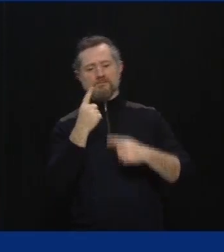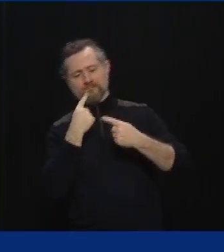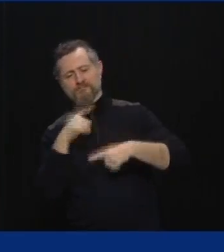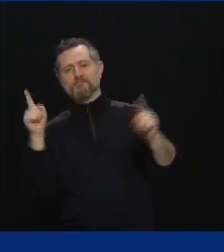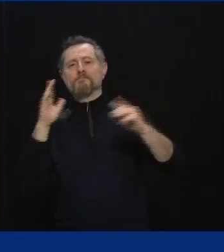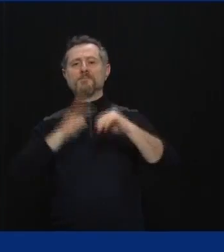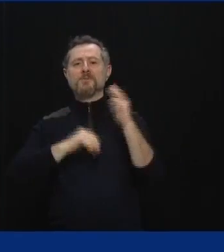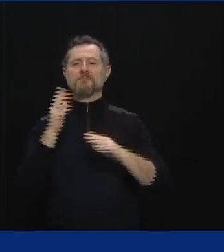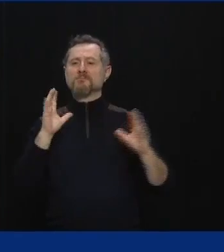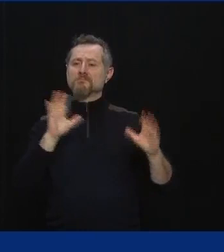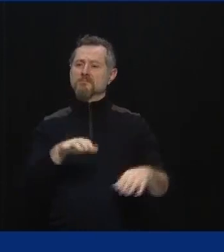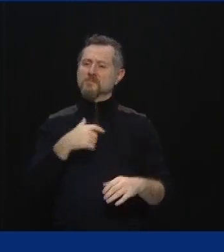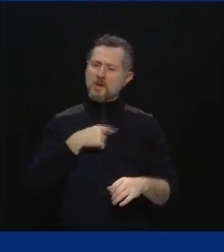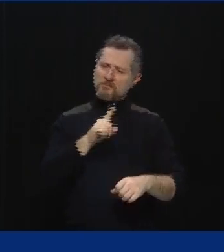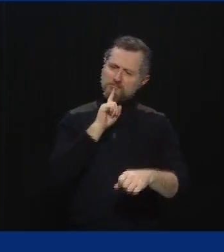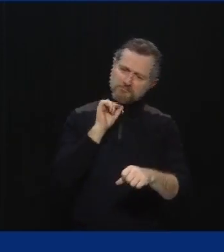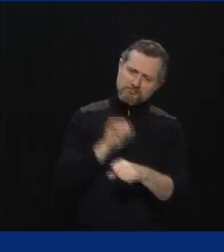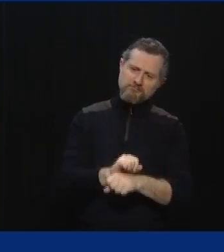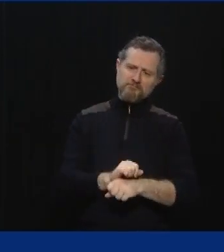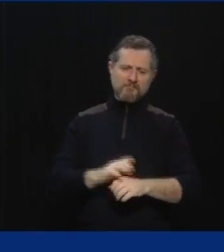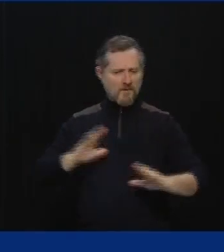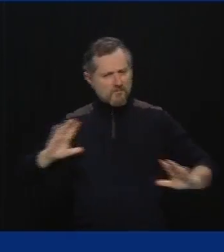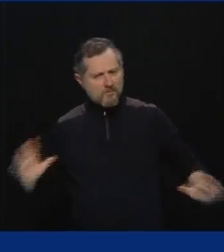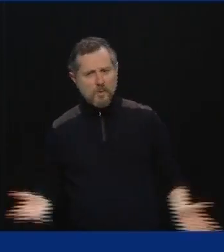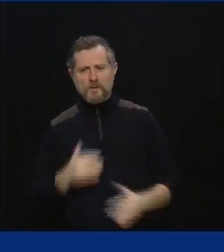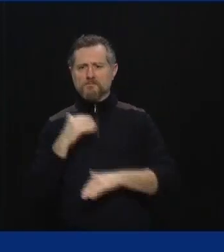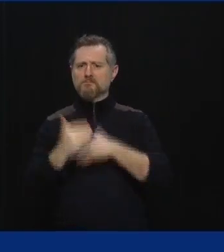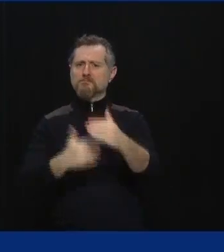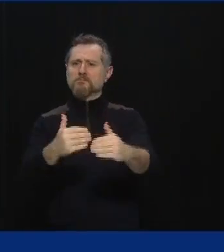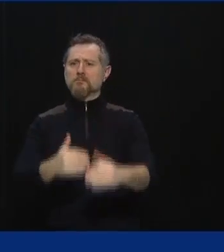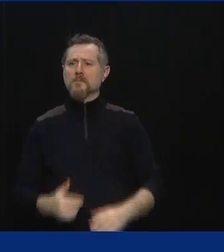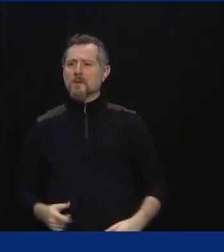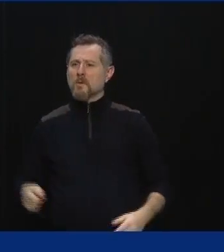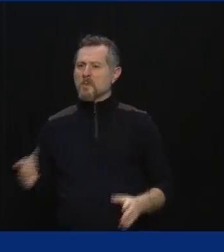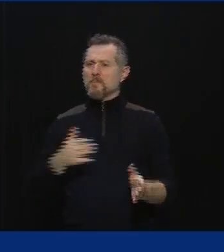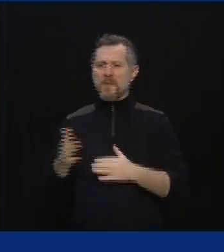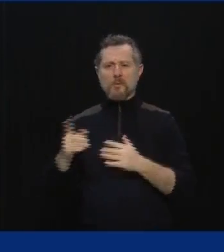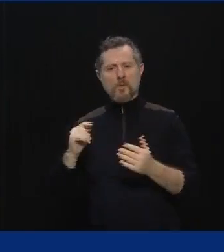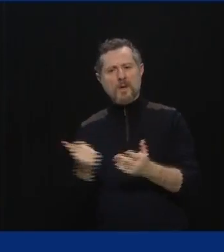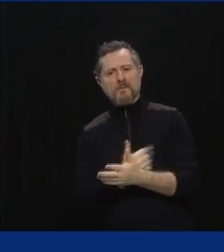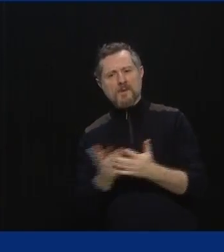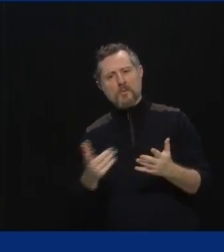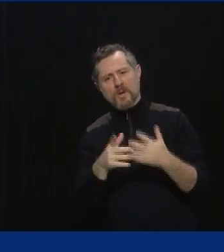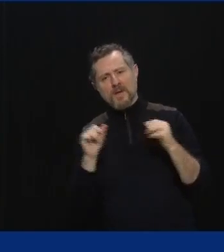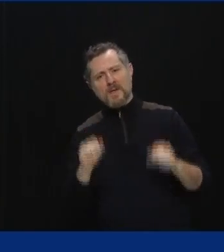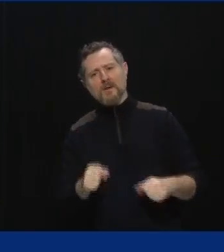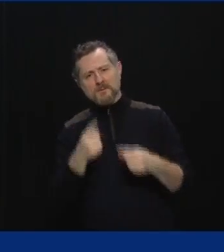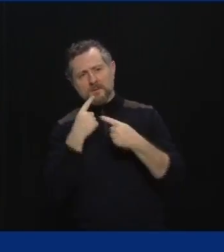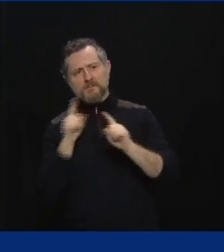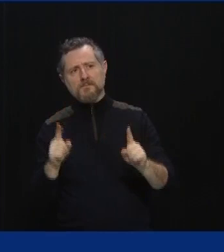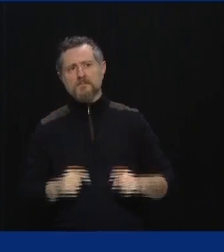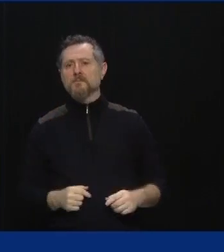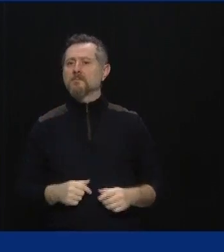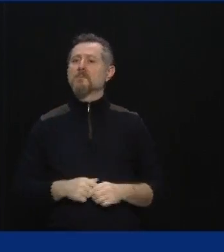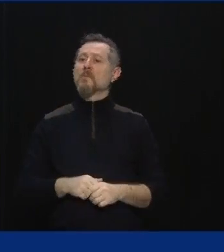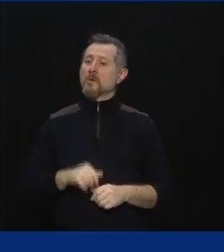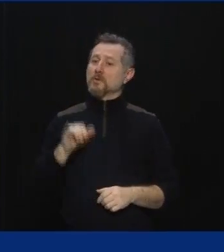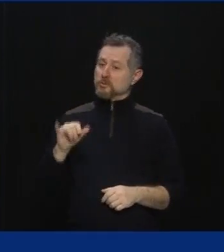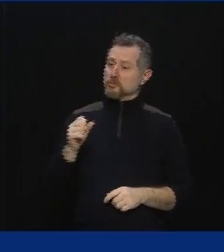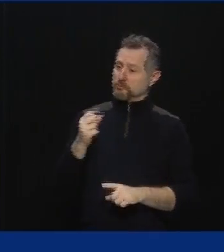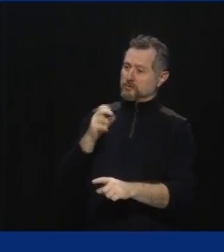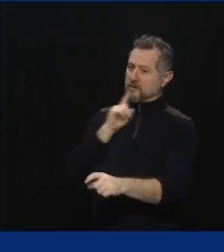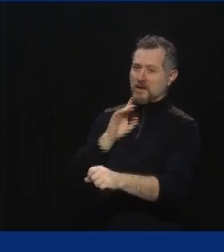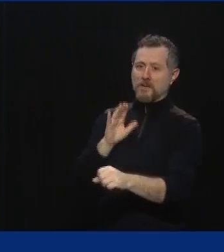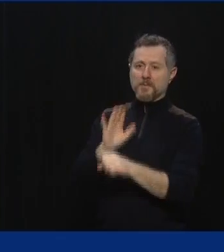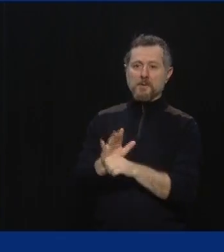job built. I want this to go forward. And I intend to do everything in my power to make that happen. And she has kept her word, so I thank